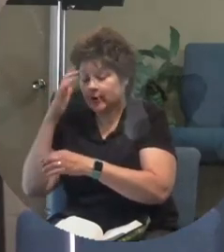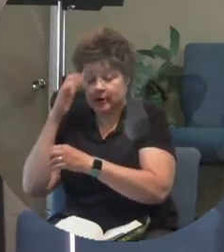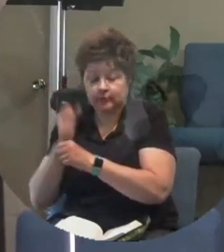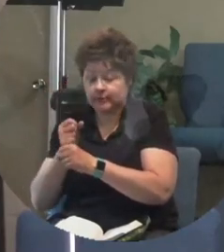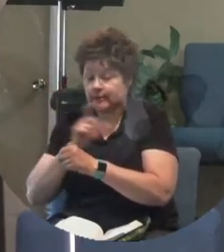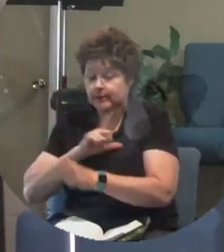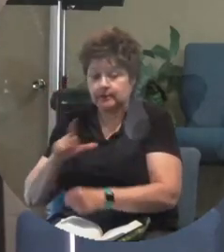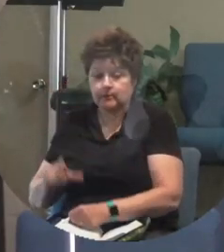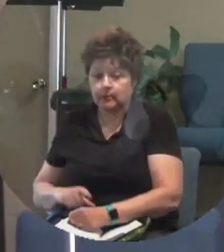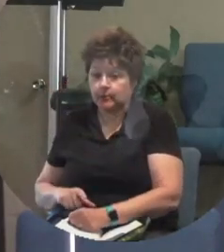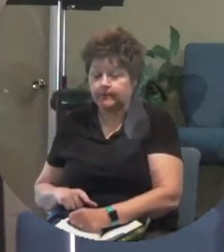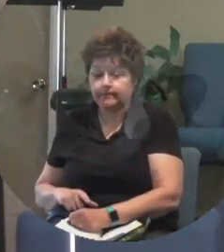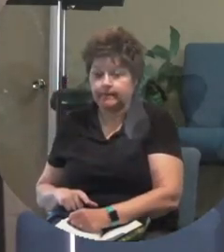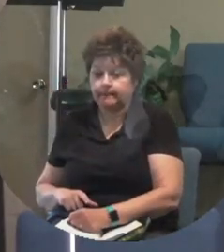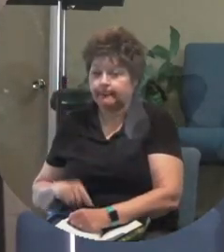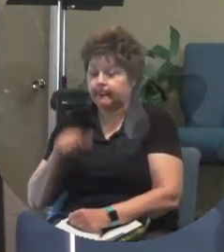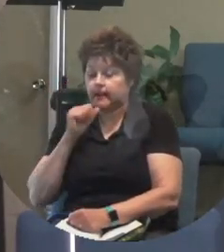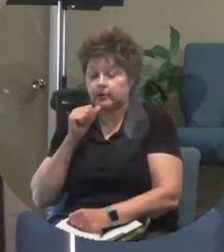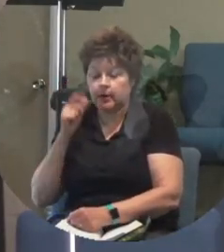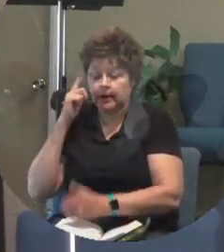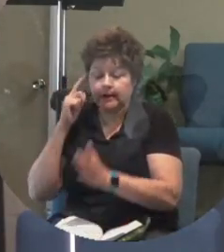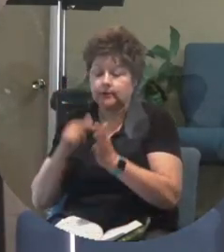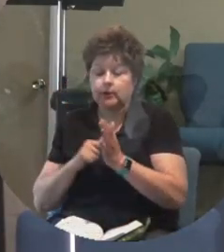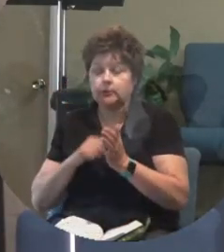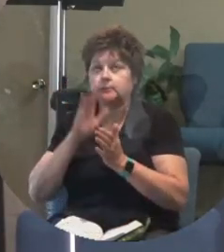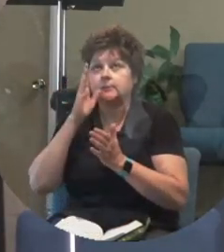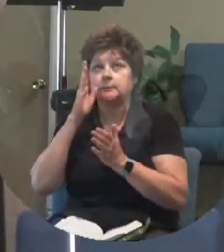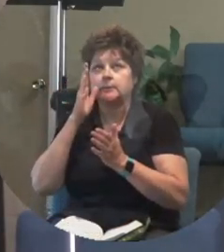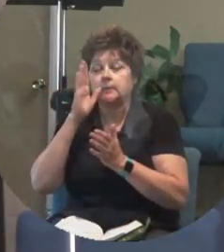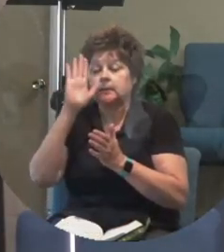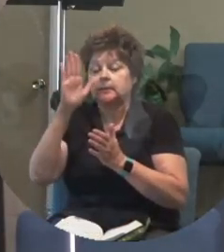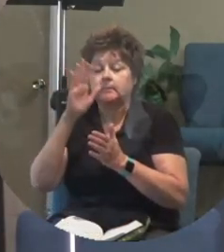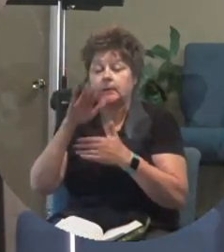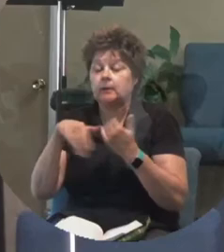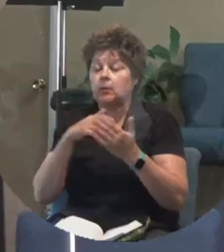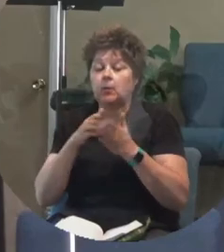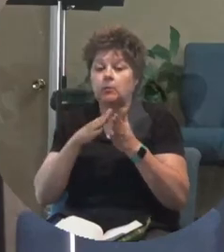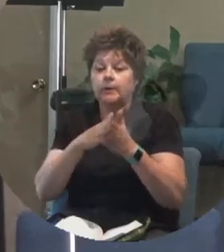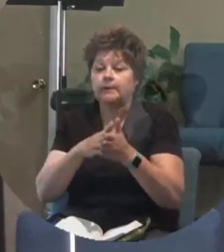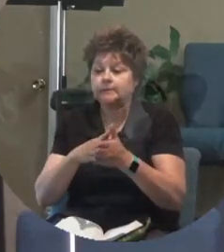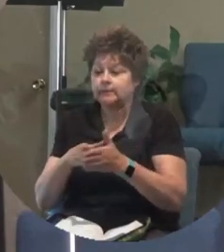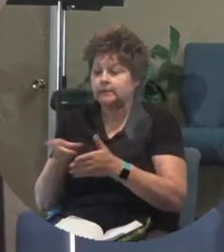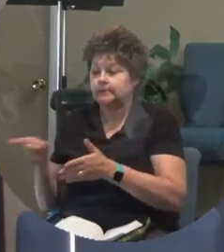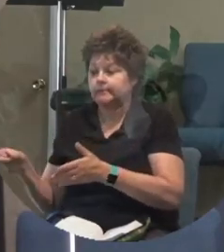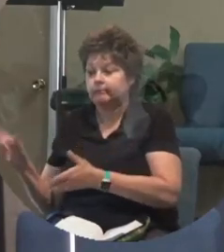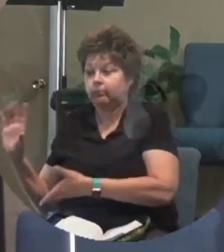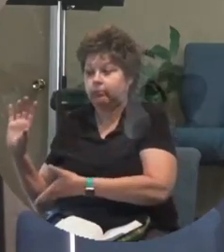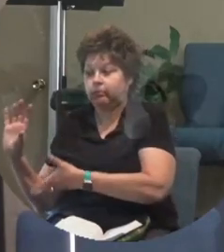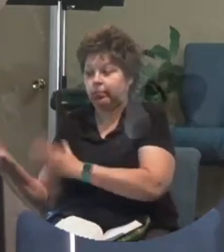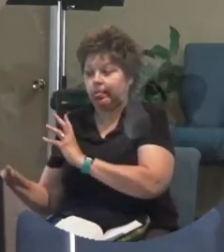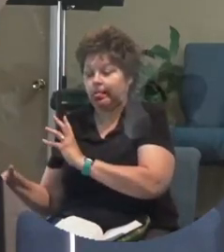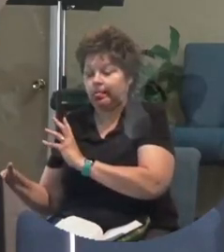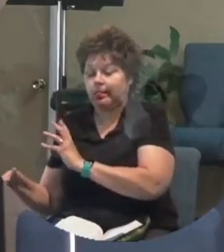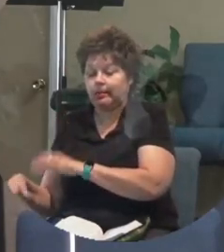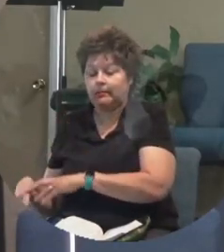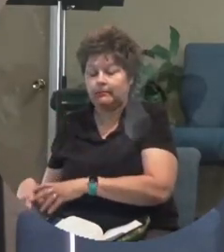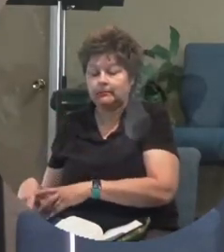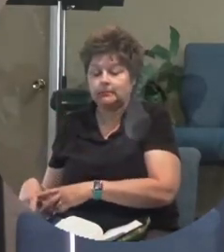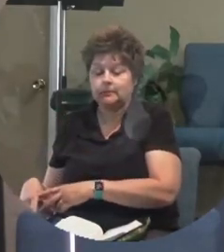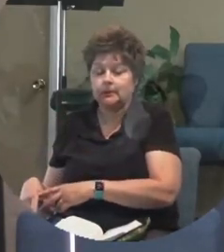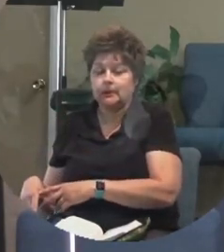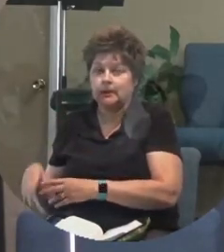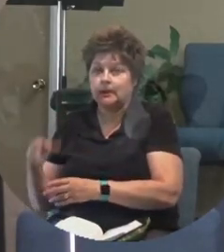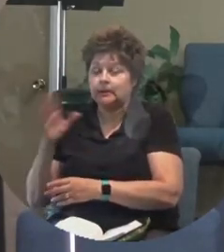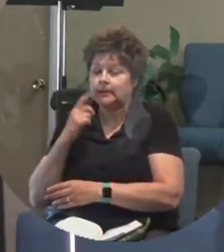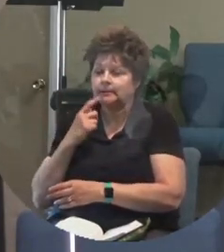Lord. You're not acknowledging him in all ways, because you're such a train wreck over here. And all God